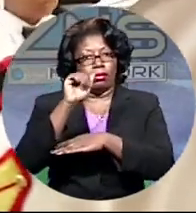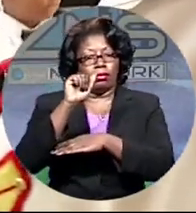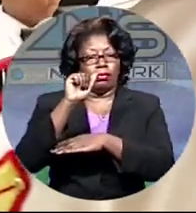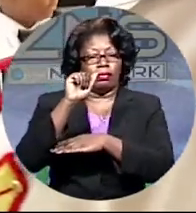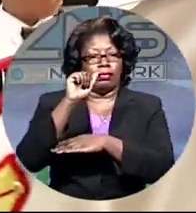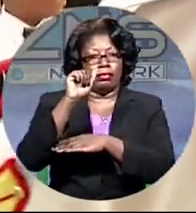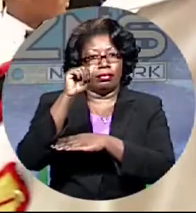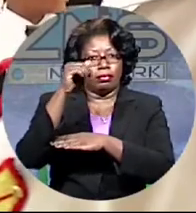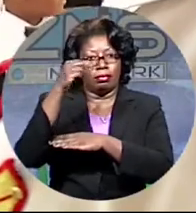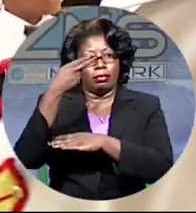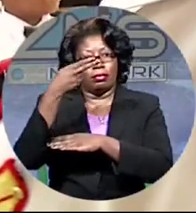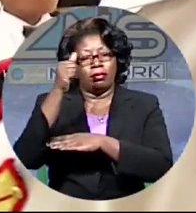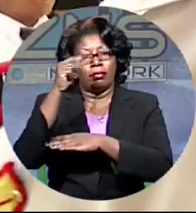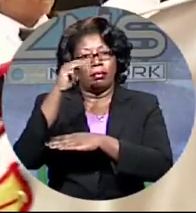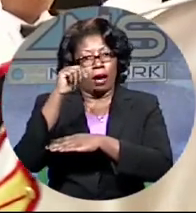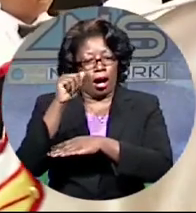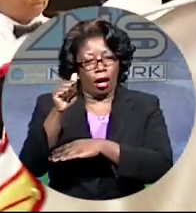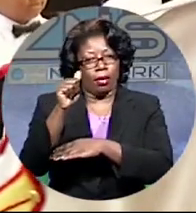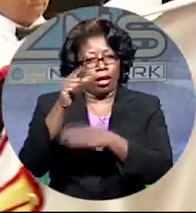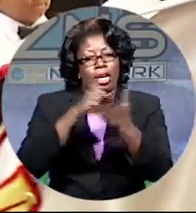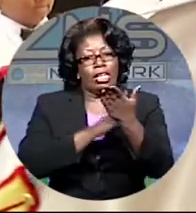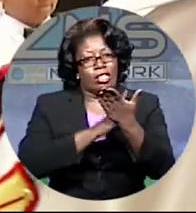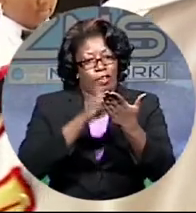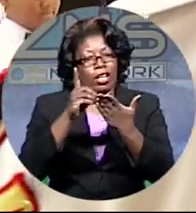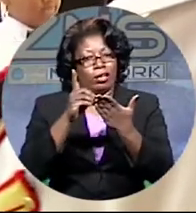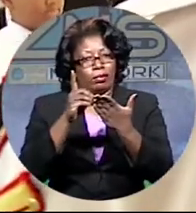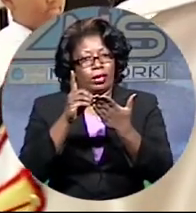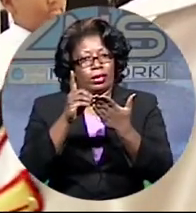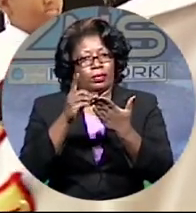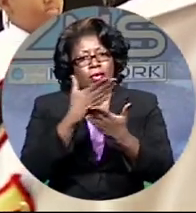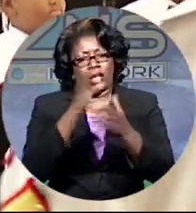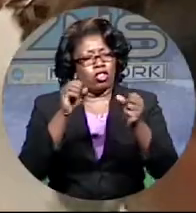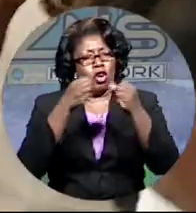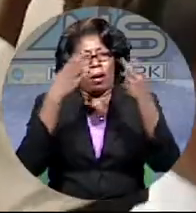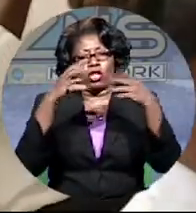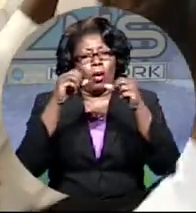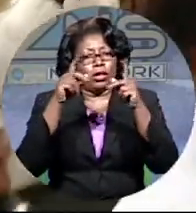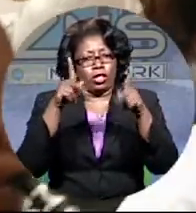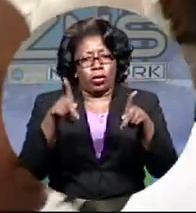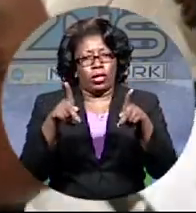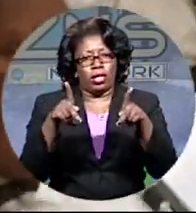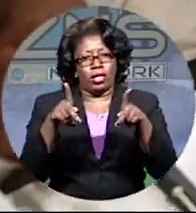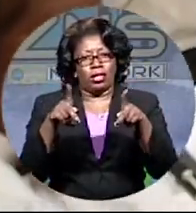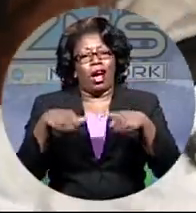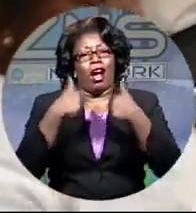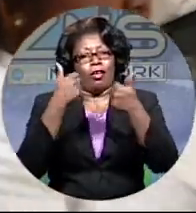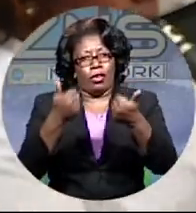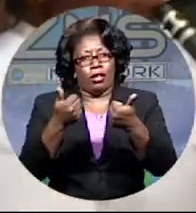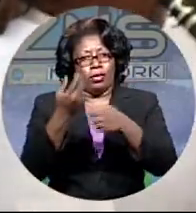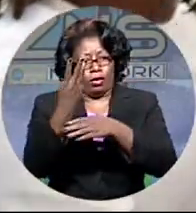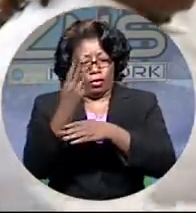the entertainment section. So many opportunities available for these young persons. Altavis Munnings, ZNS Network News.